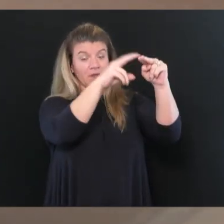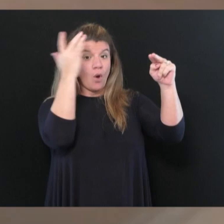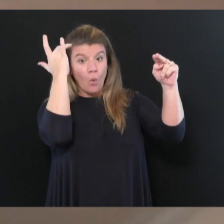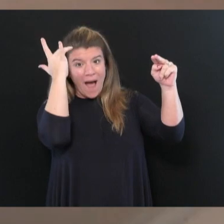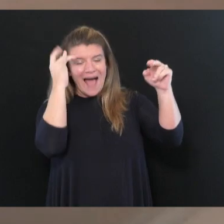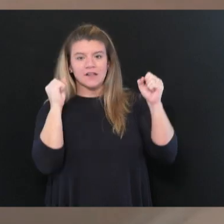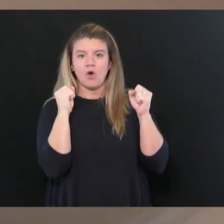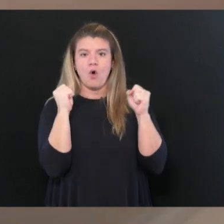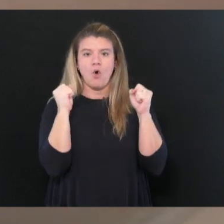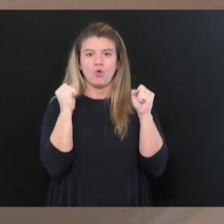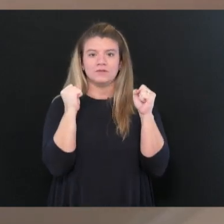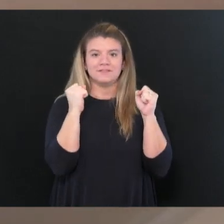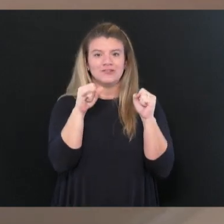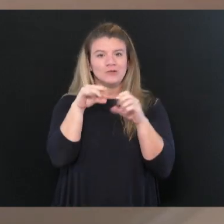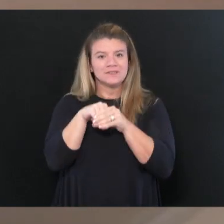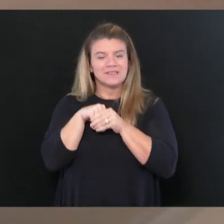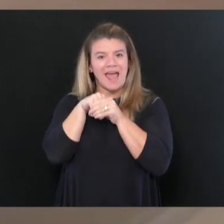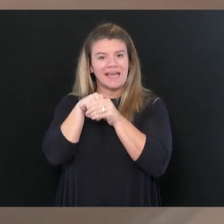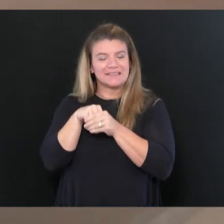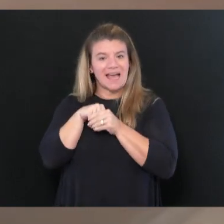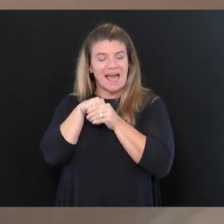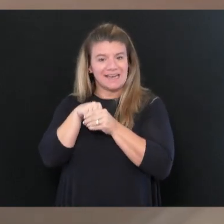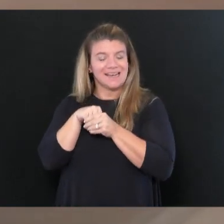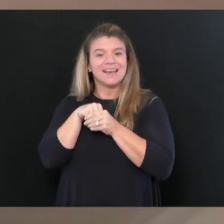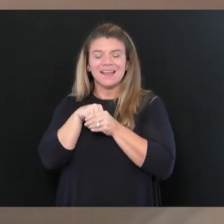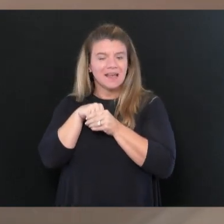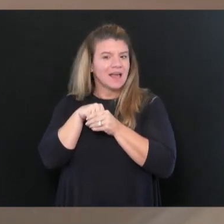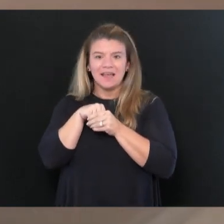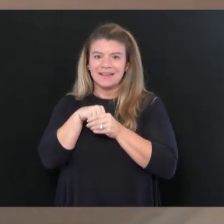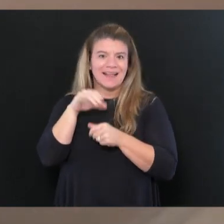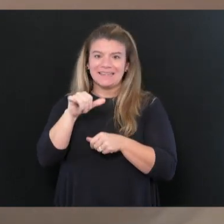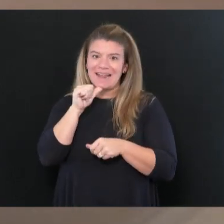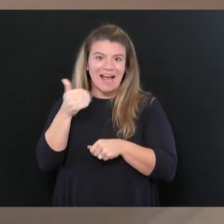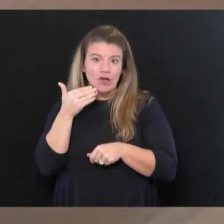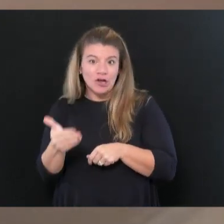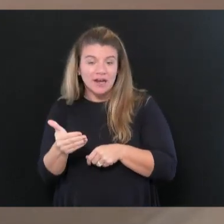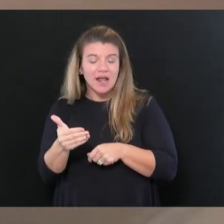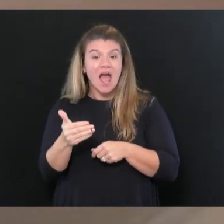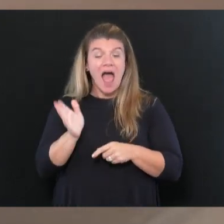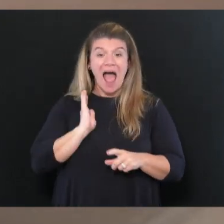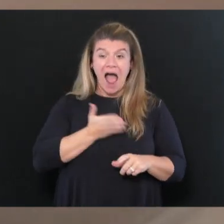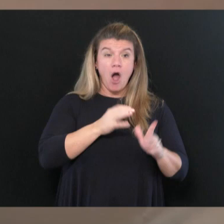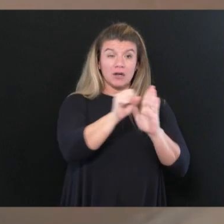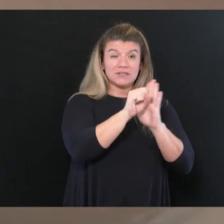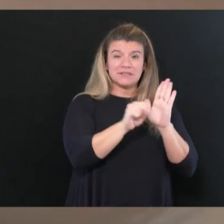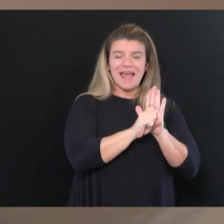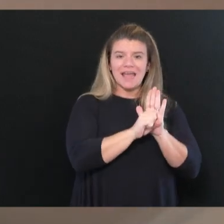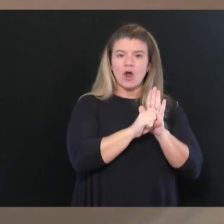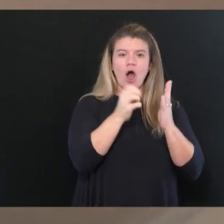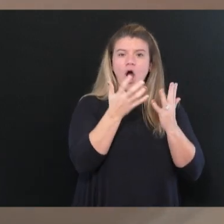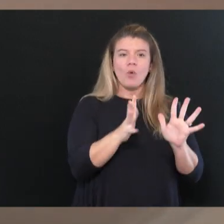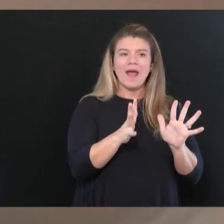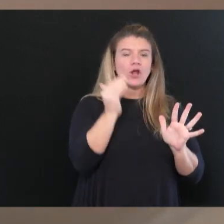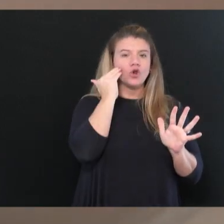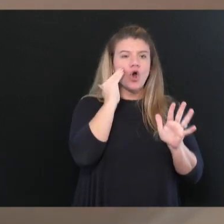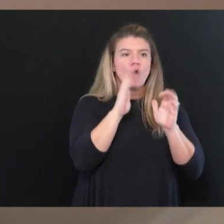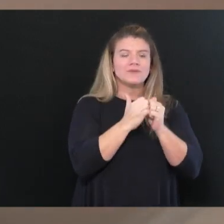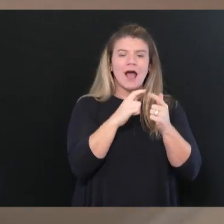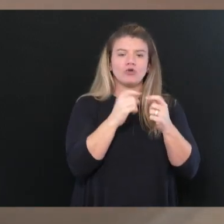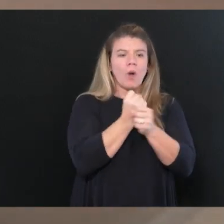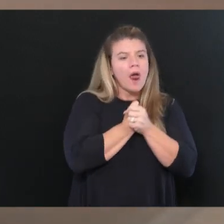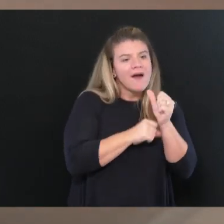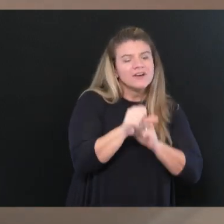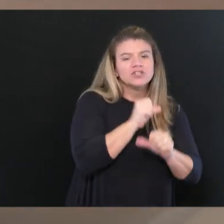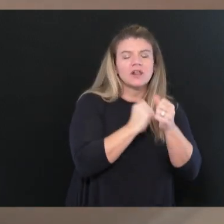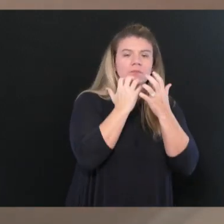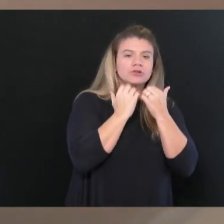West Virginia, this is what we do. We serve each other. We love each other. We protect each other. And to do that right, like